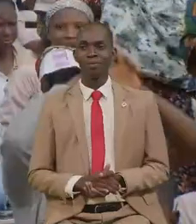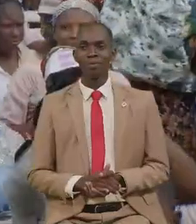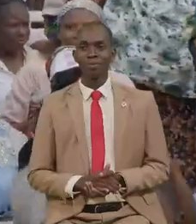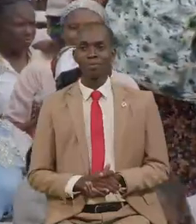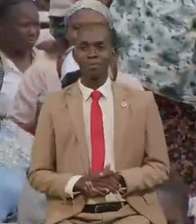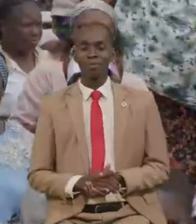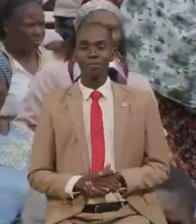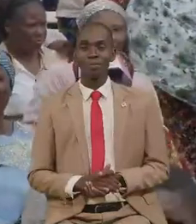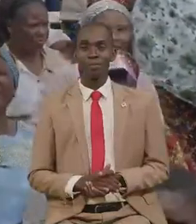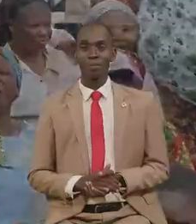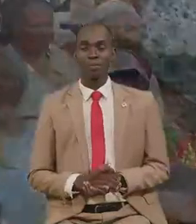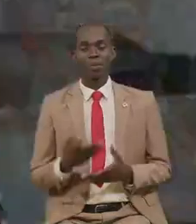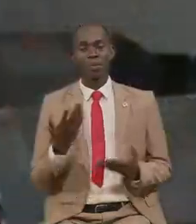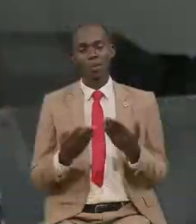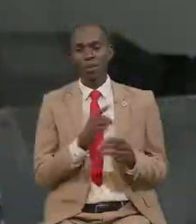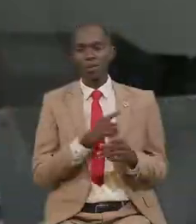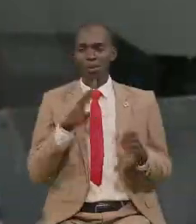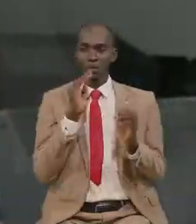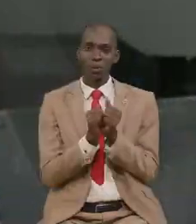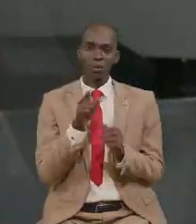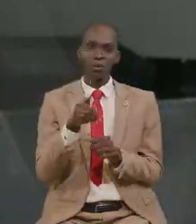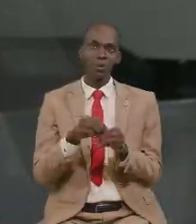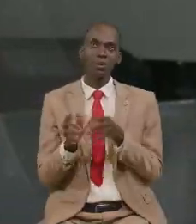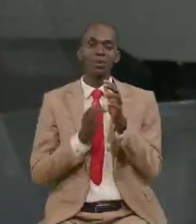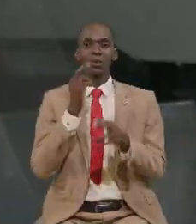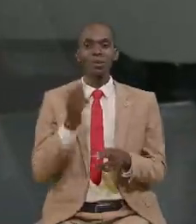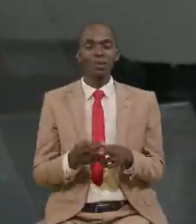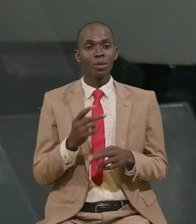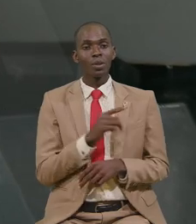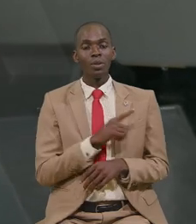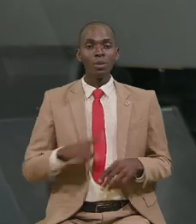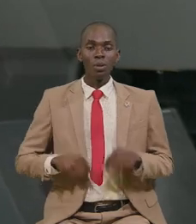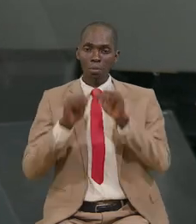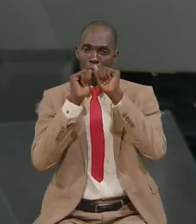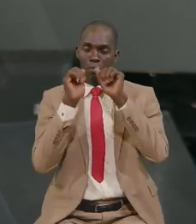The Lord be with you. The Lord bless you.